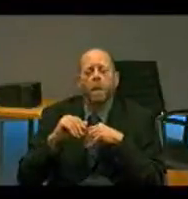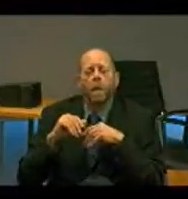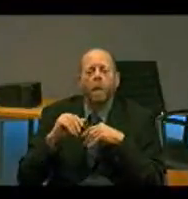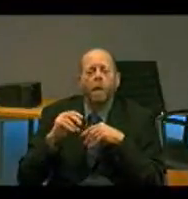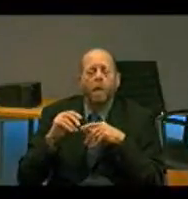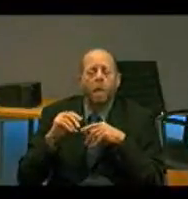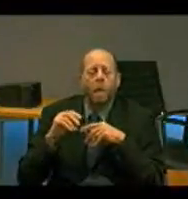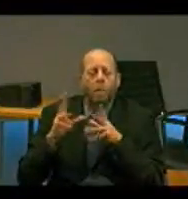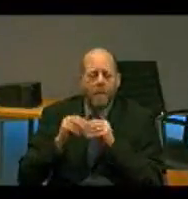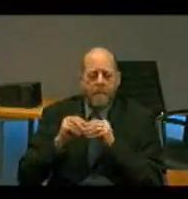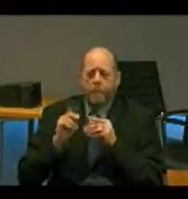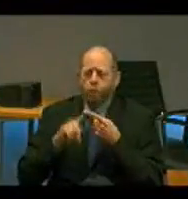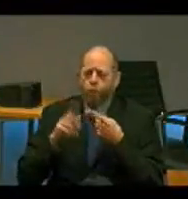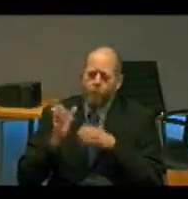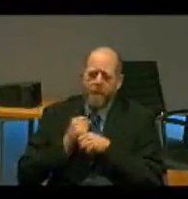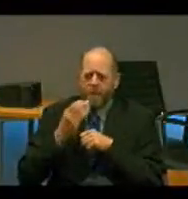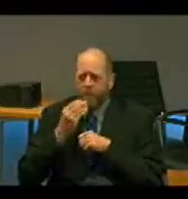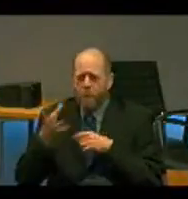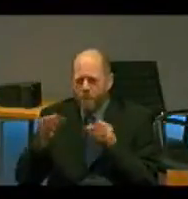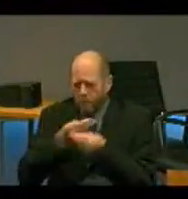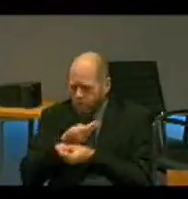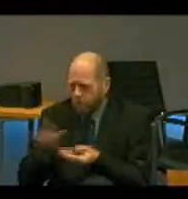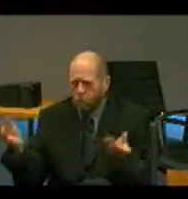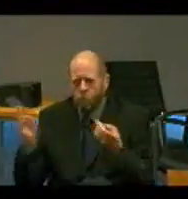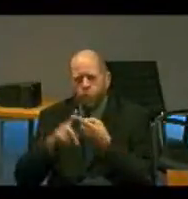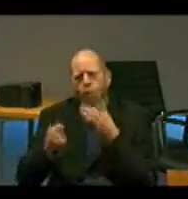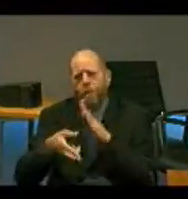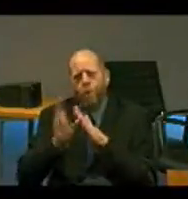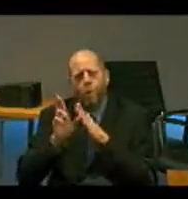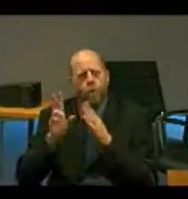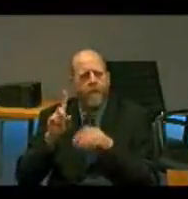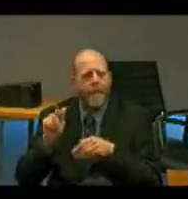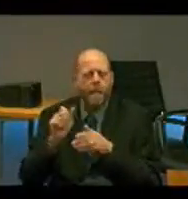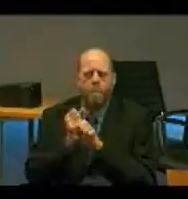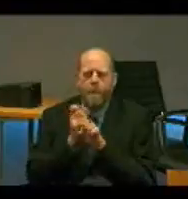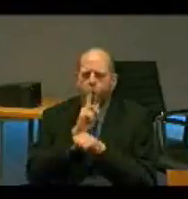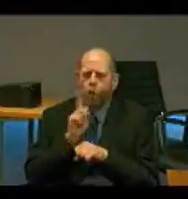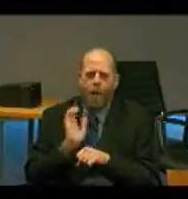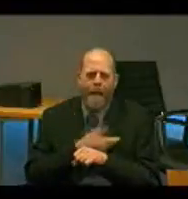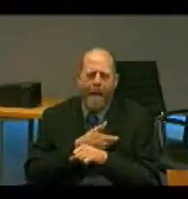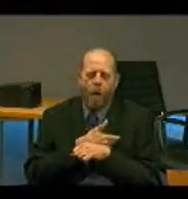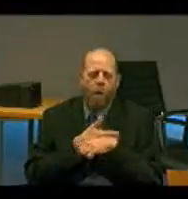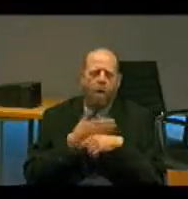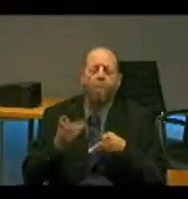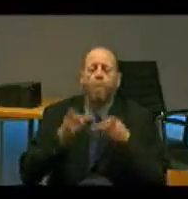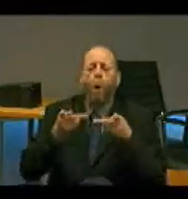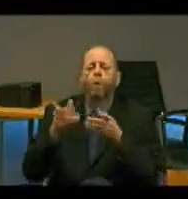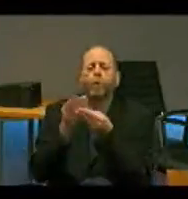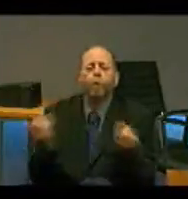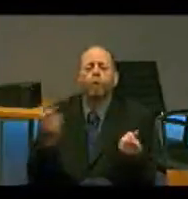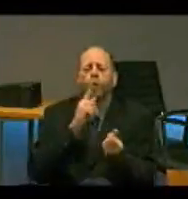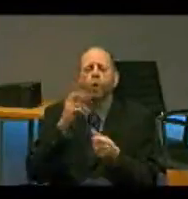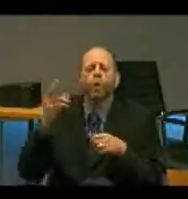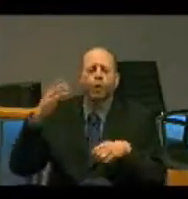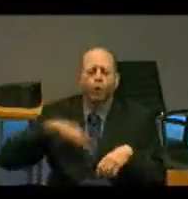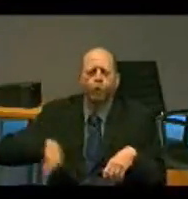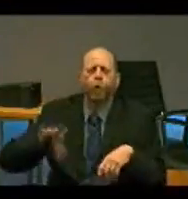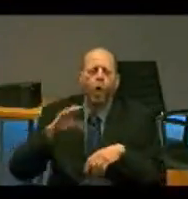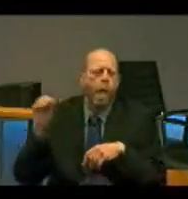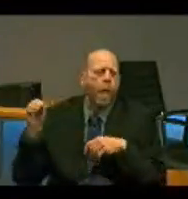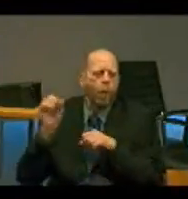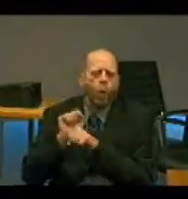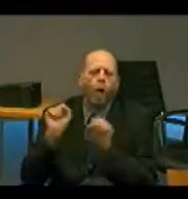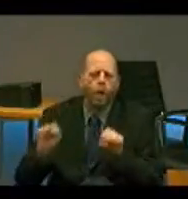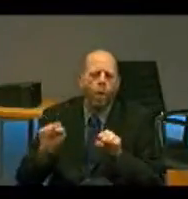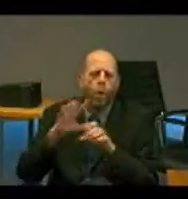in public meetings to get the information, to review the data, and to make sure that our proposed solutions were useful and